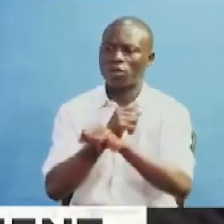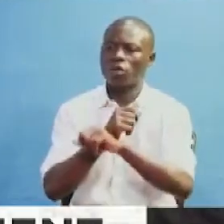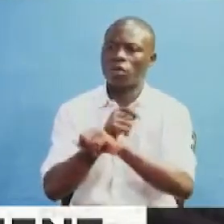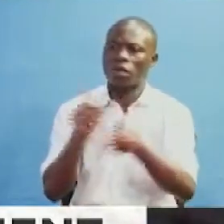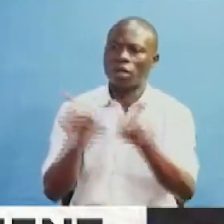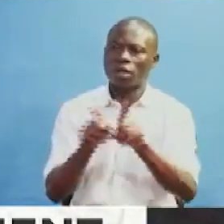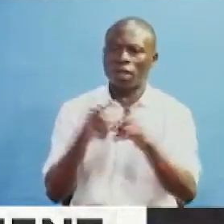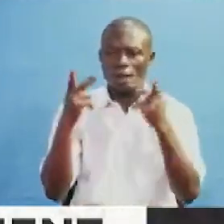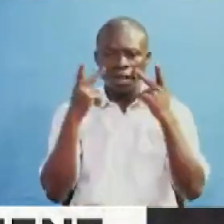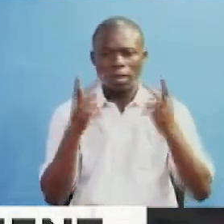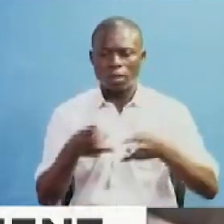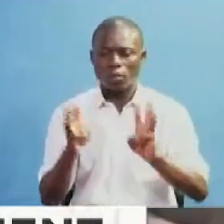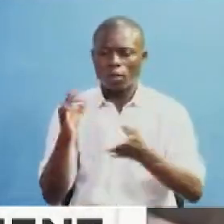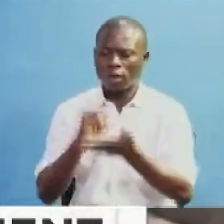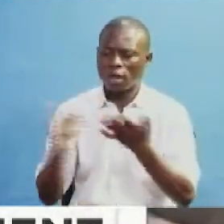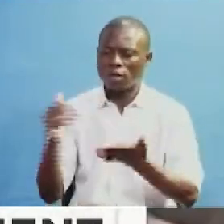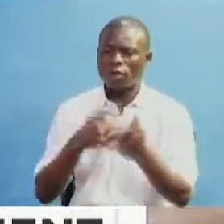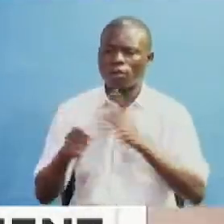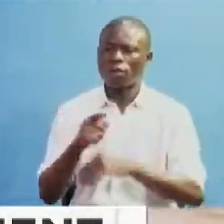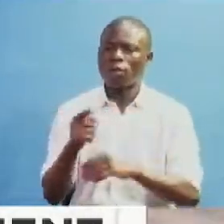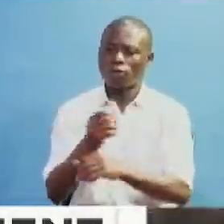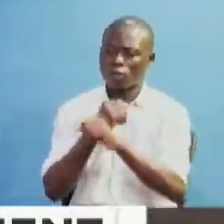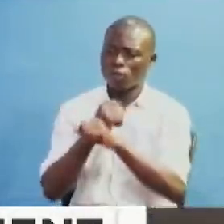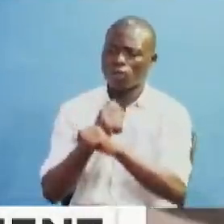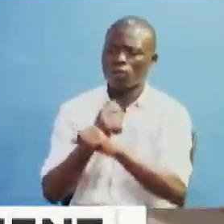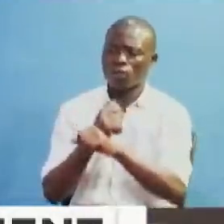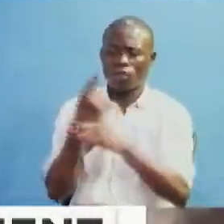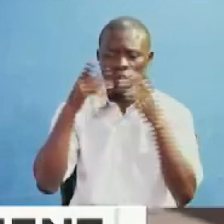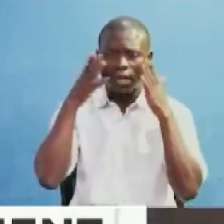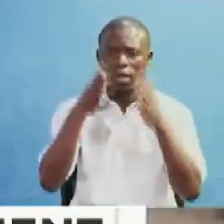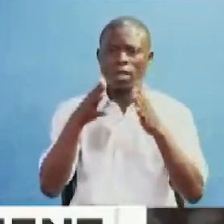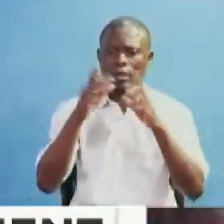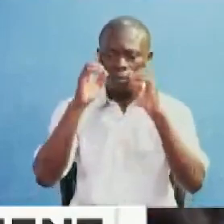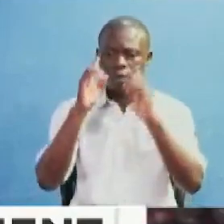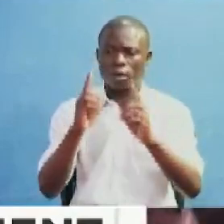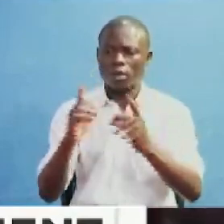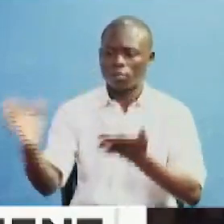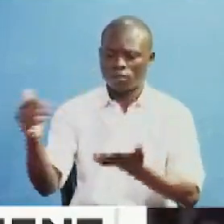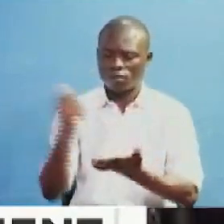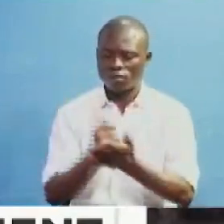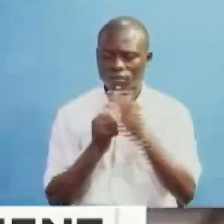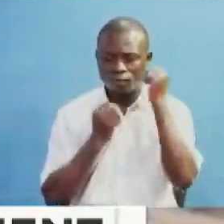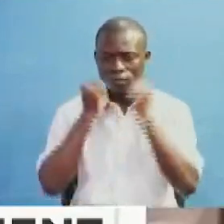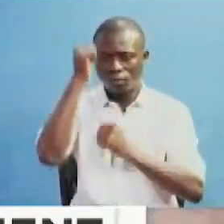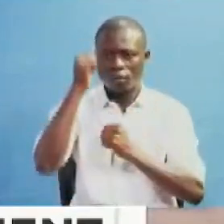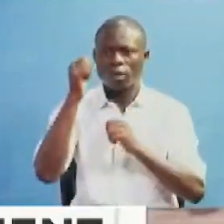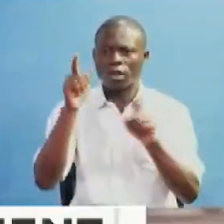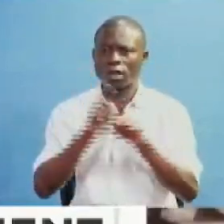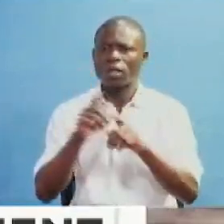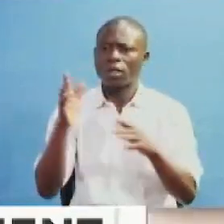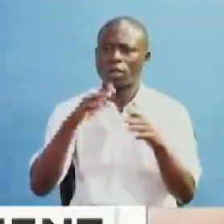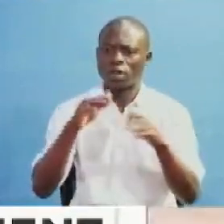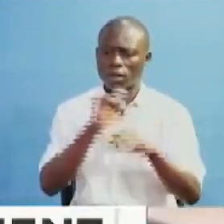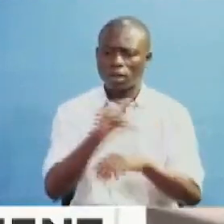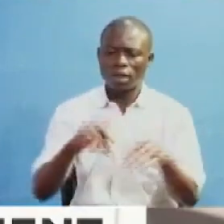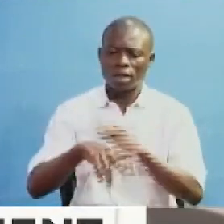paving the way for the deployment of defense forces to quell the tension. But the decision to deploy the military to aid in peacekeeping